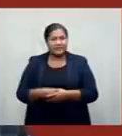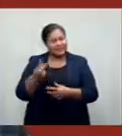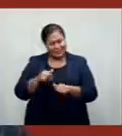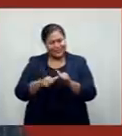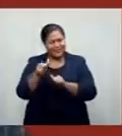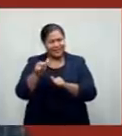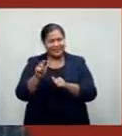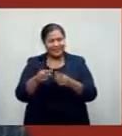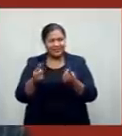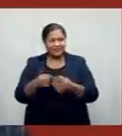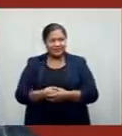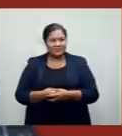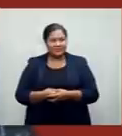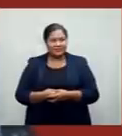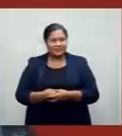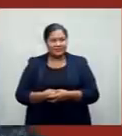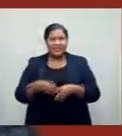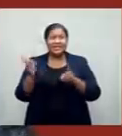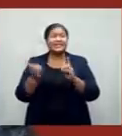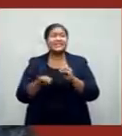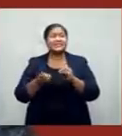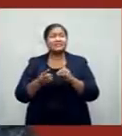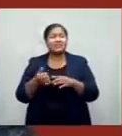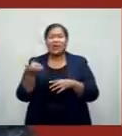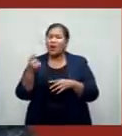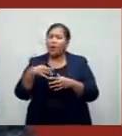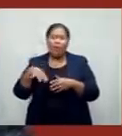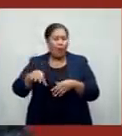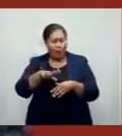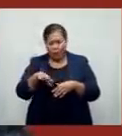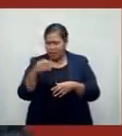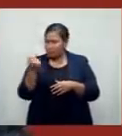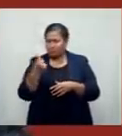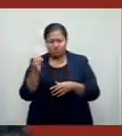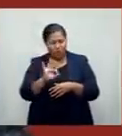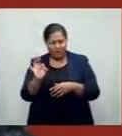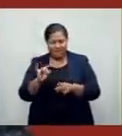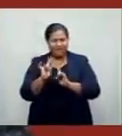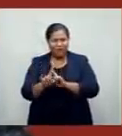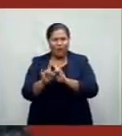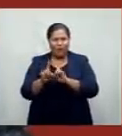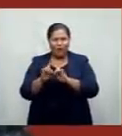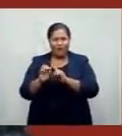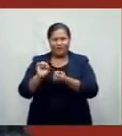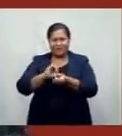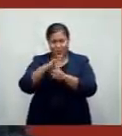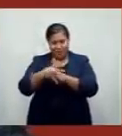thing. Penalize all those who don't follow the medical